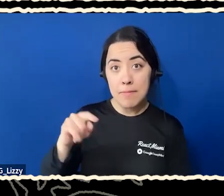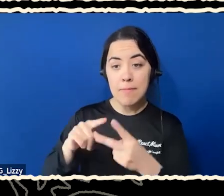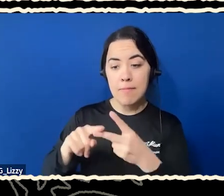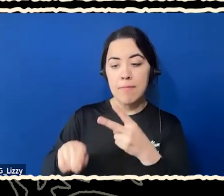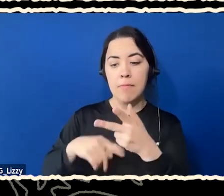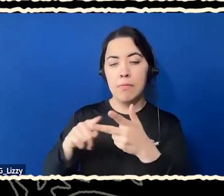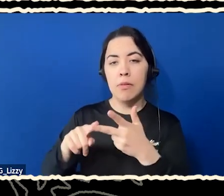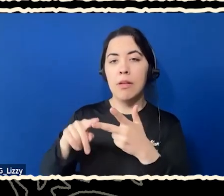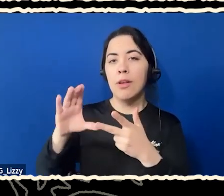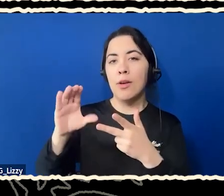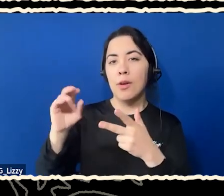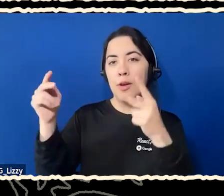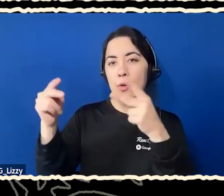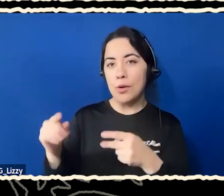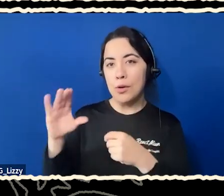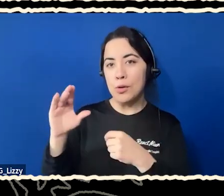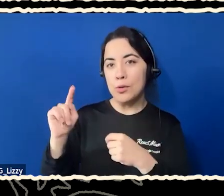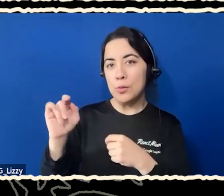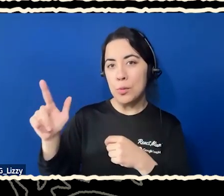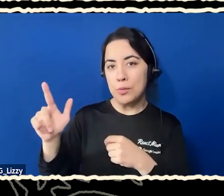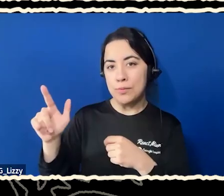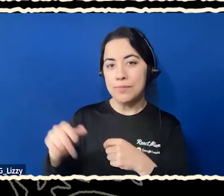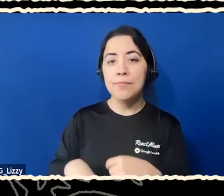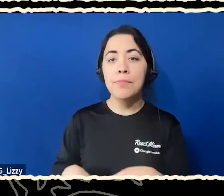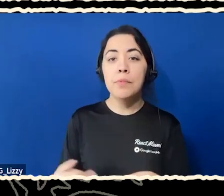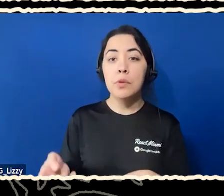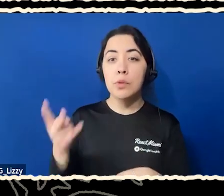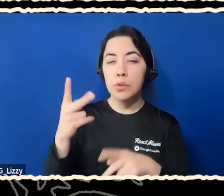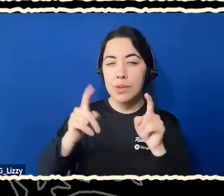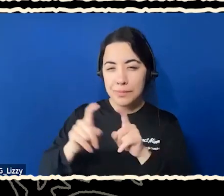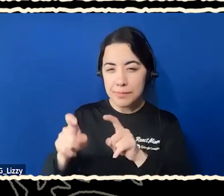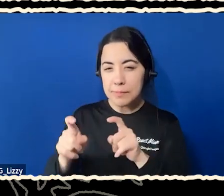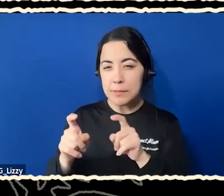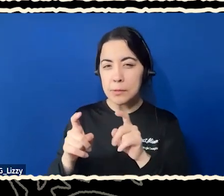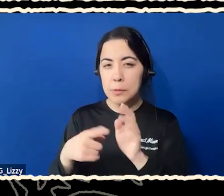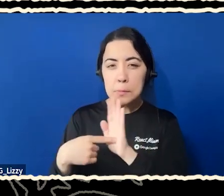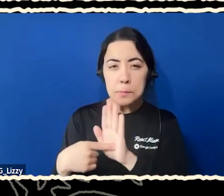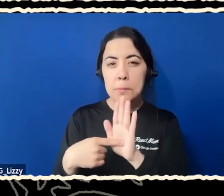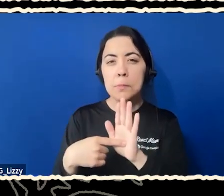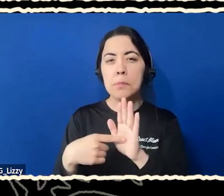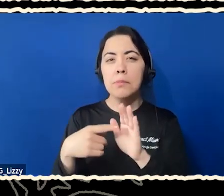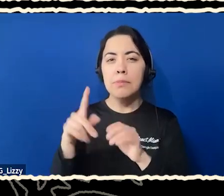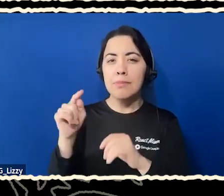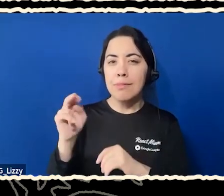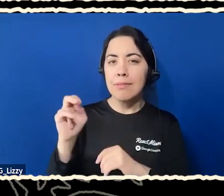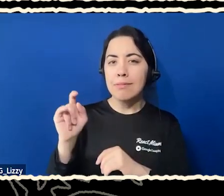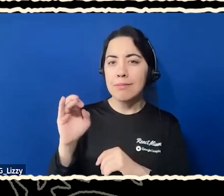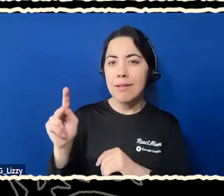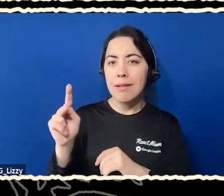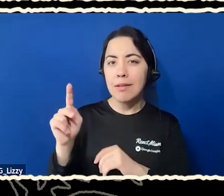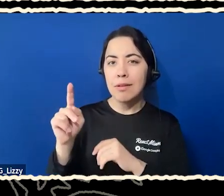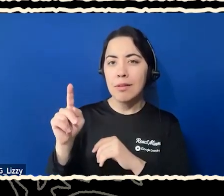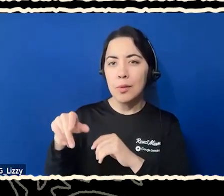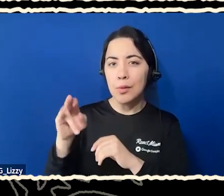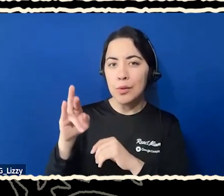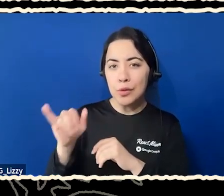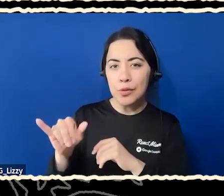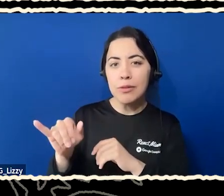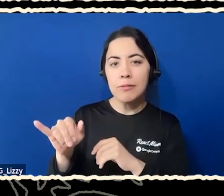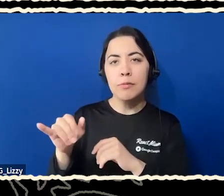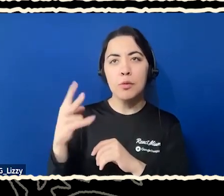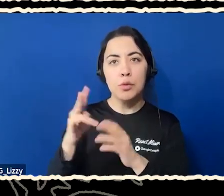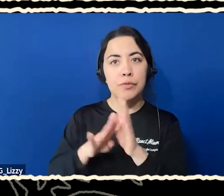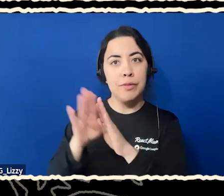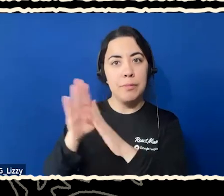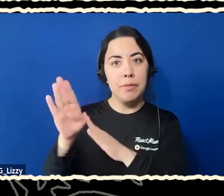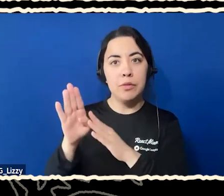And I will show 2 new experimental features in TanStack Query to give you something new. Then we will move on to HeyAPI and how I